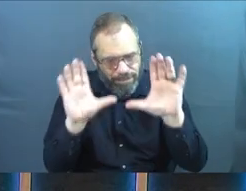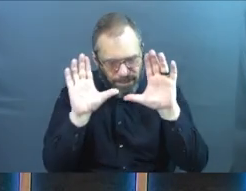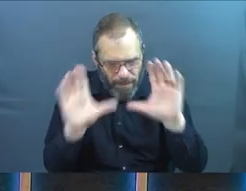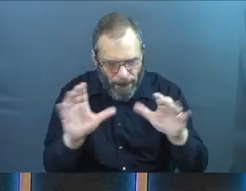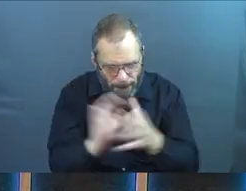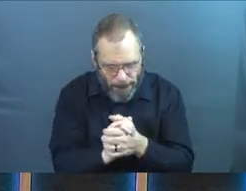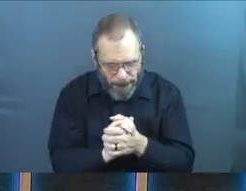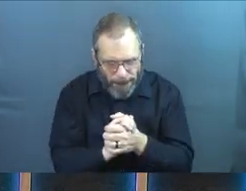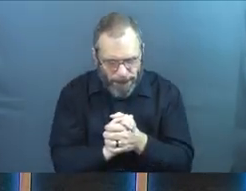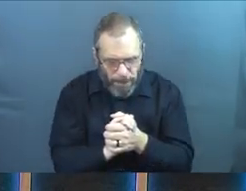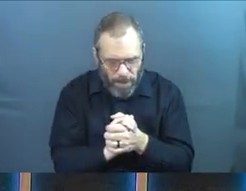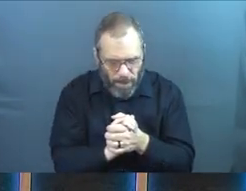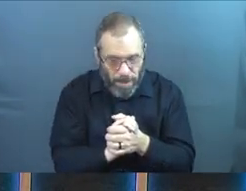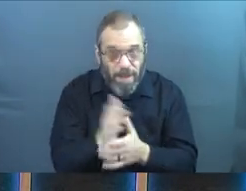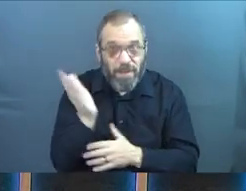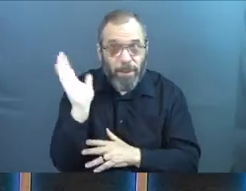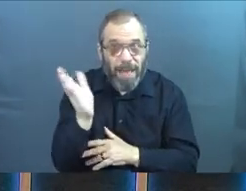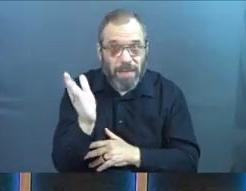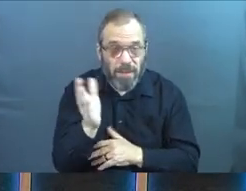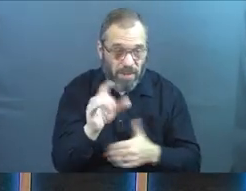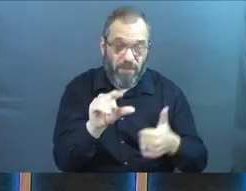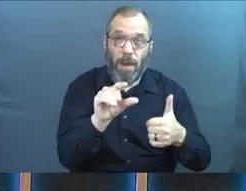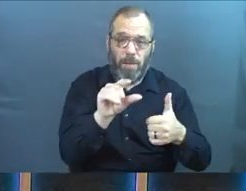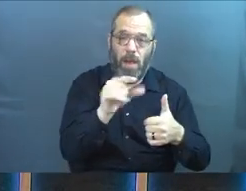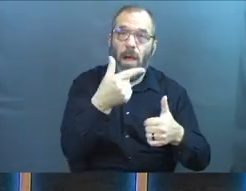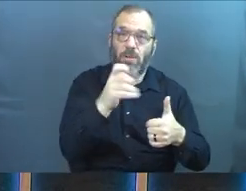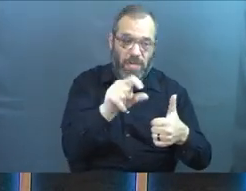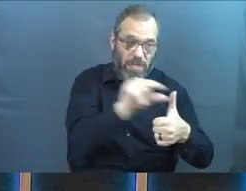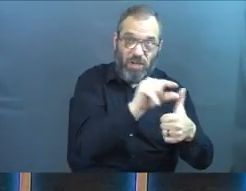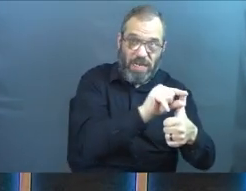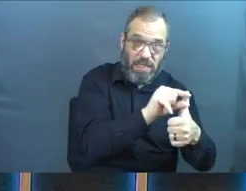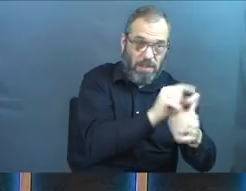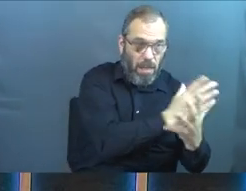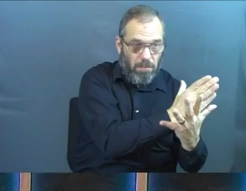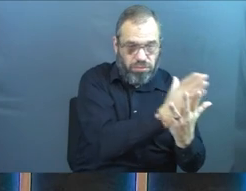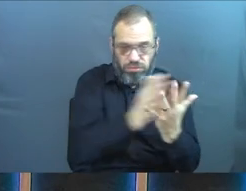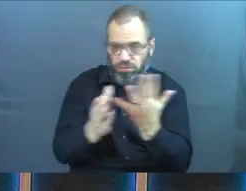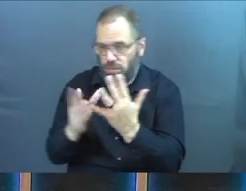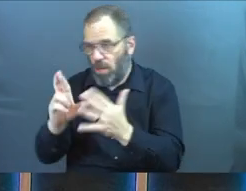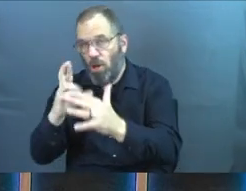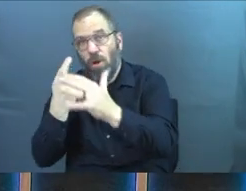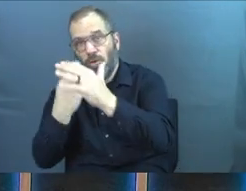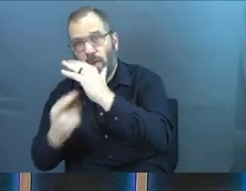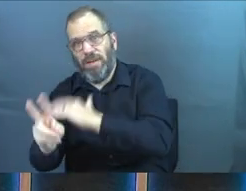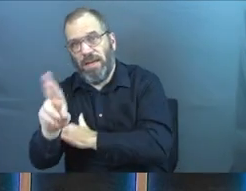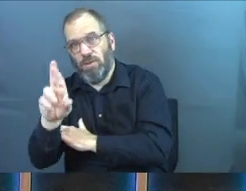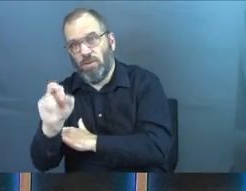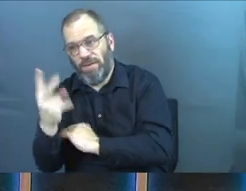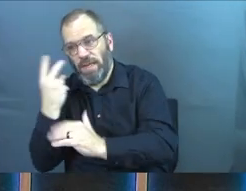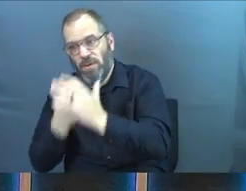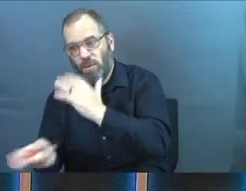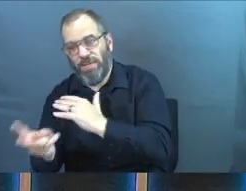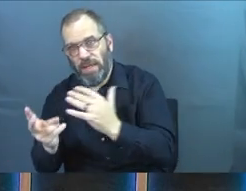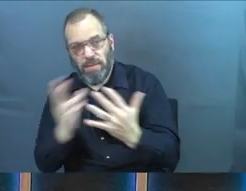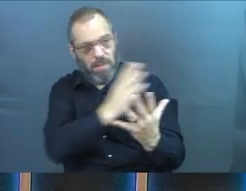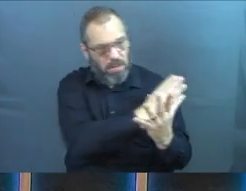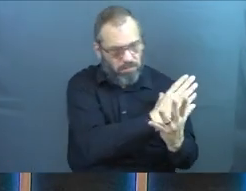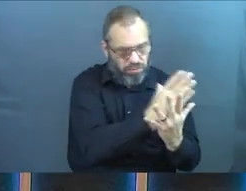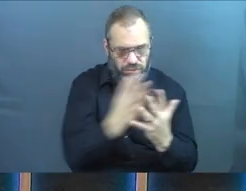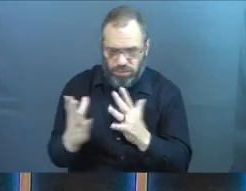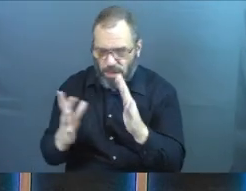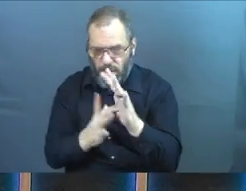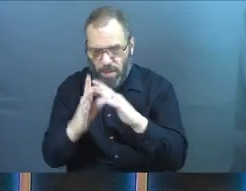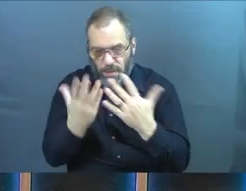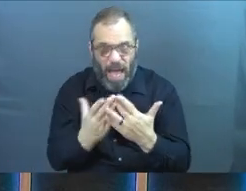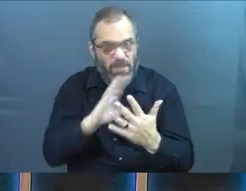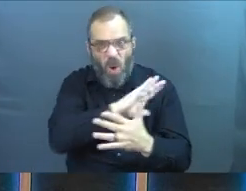going to do with the rest of the message. I'm going to take you from Genesis to Revelation. We're going to look at the war. And in order to give you a sense of where we're